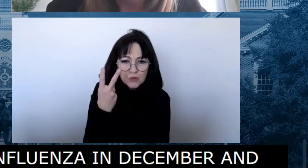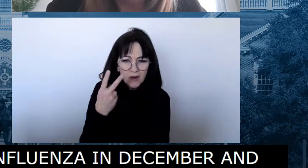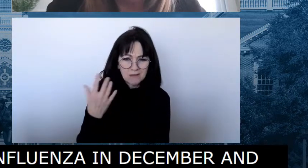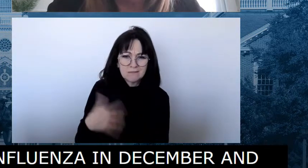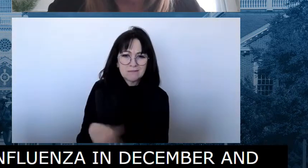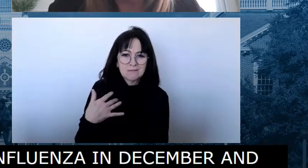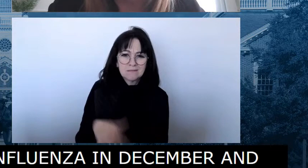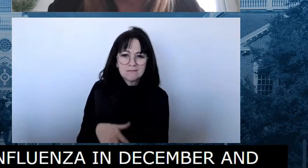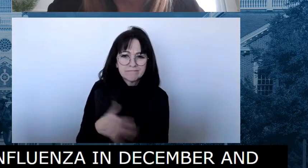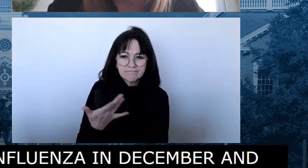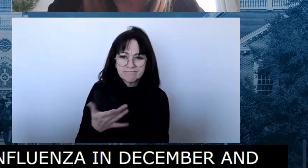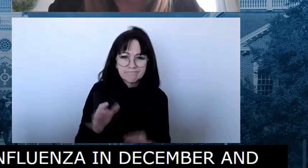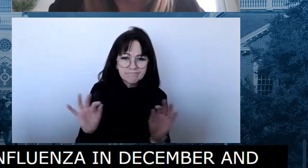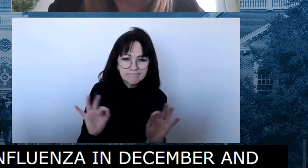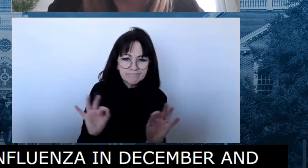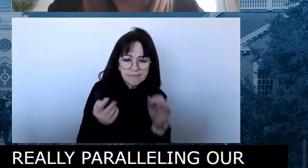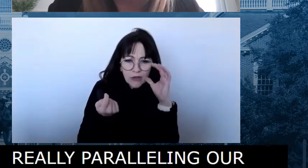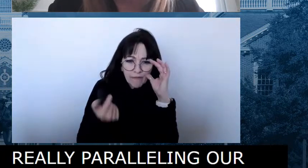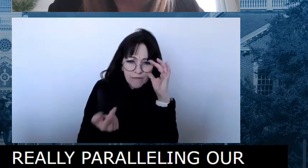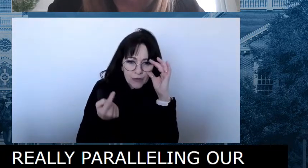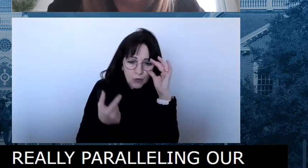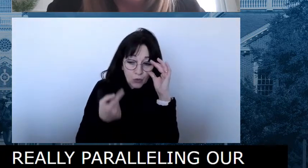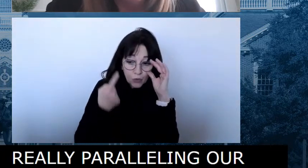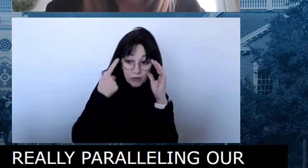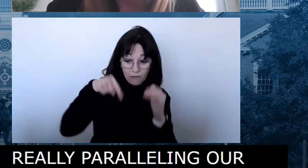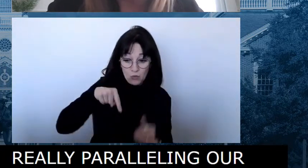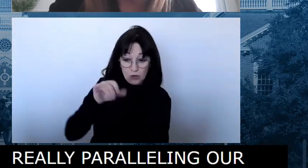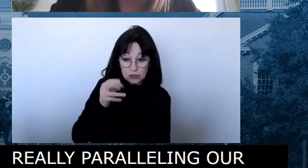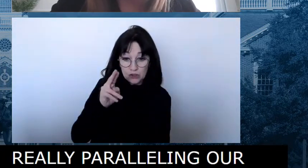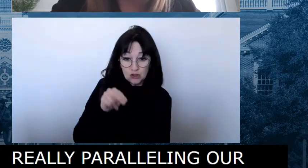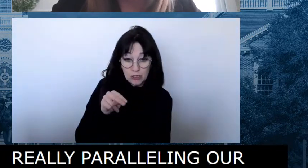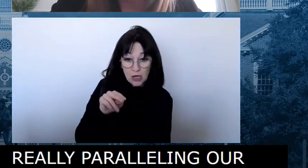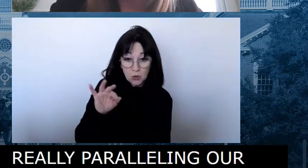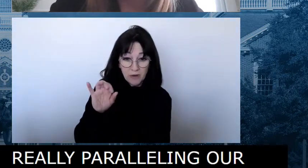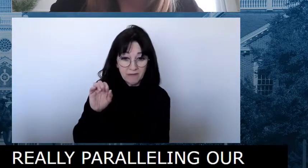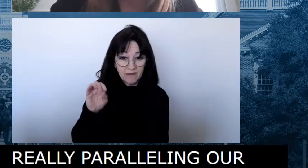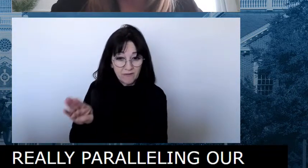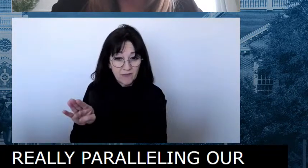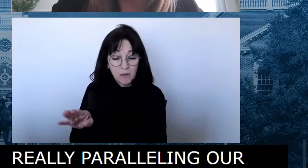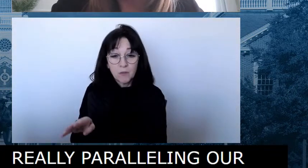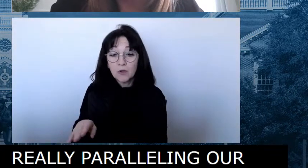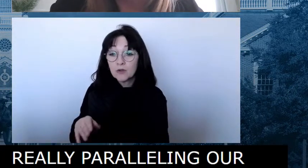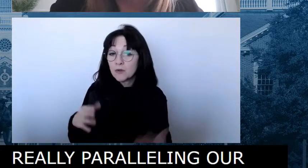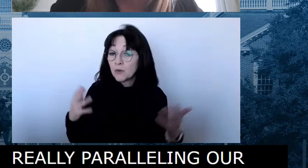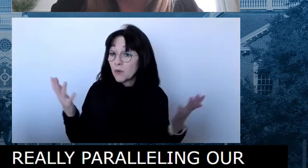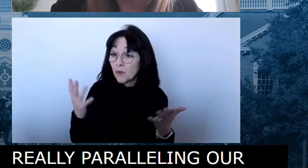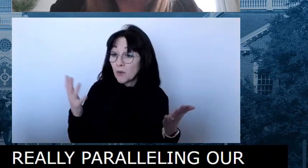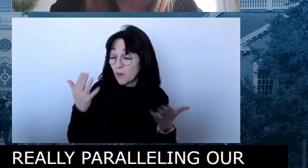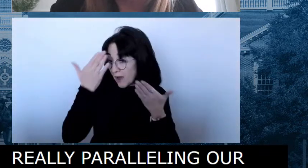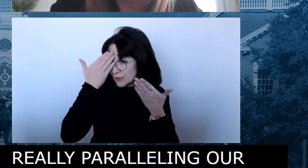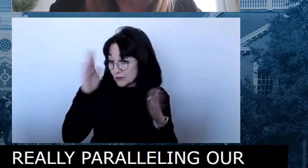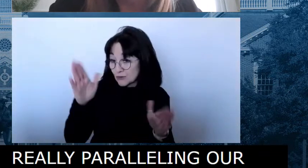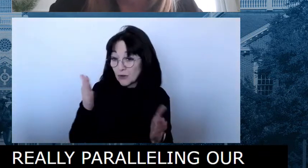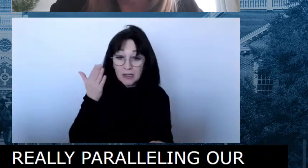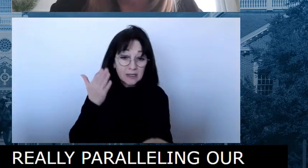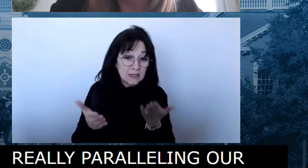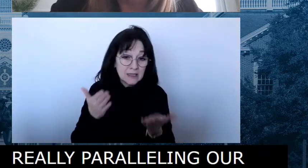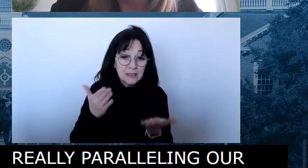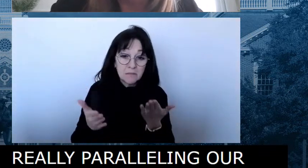remarkable for late January, early February. What we don't know is whether we might see influenza